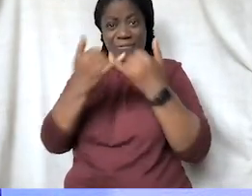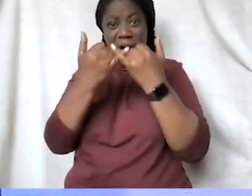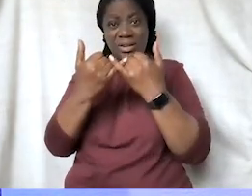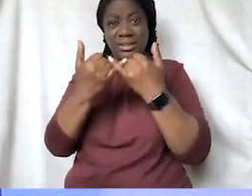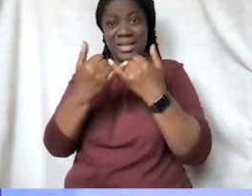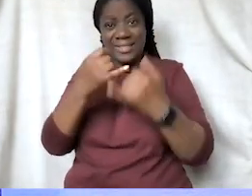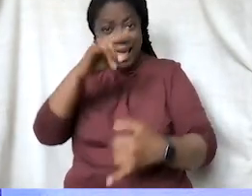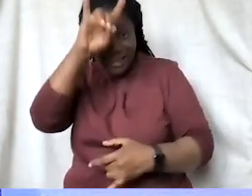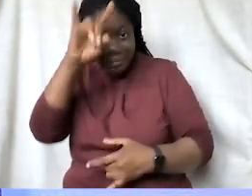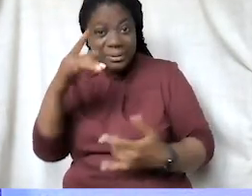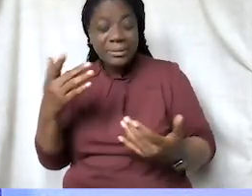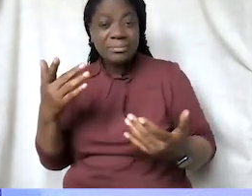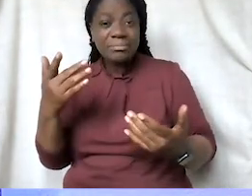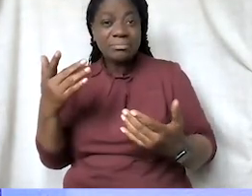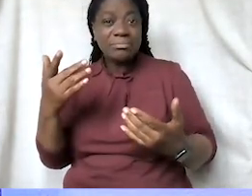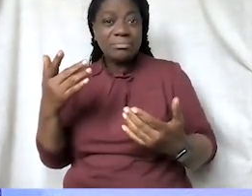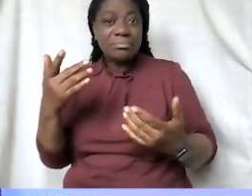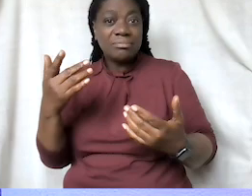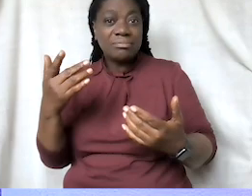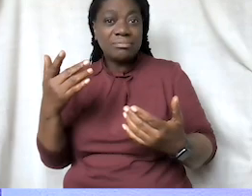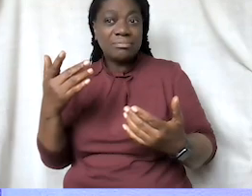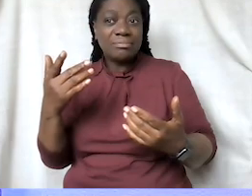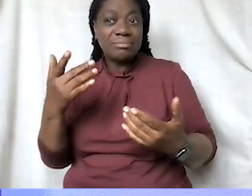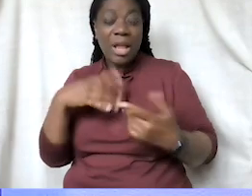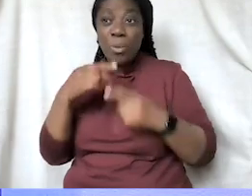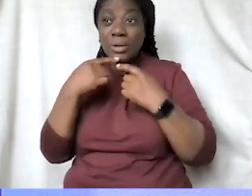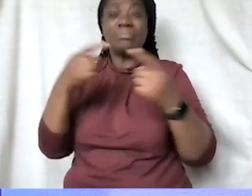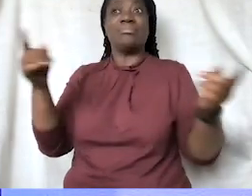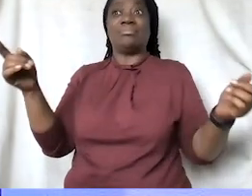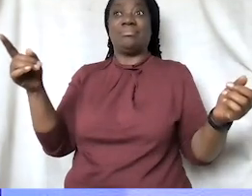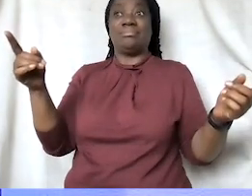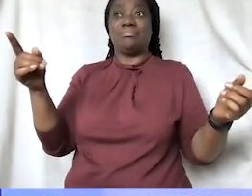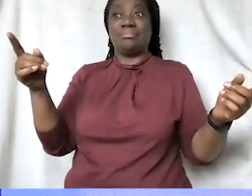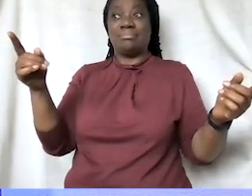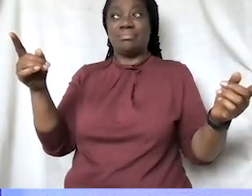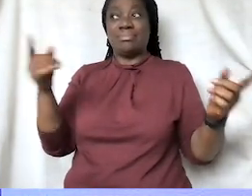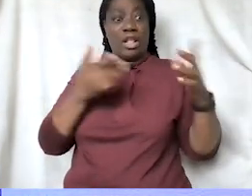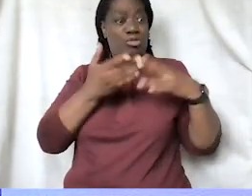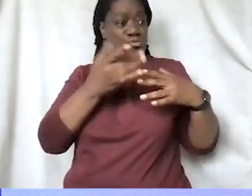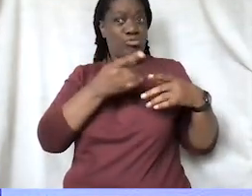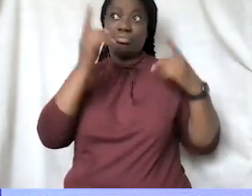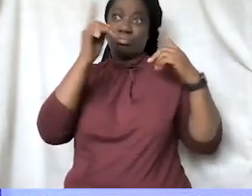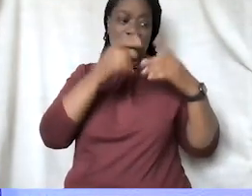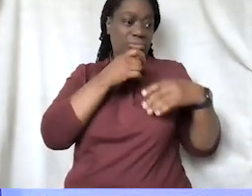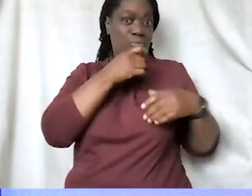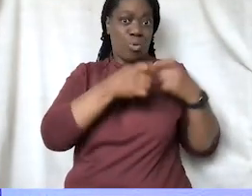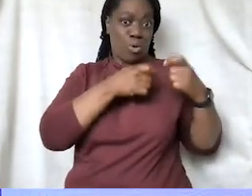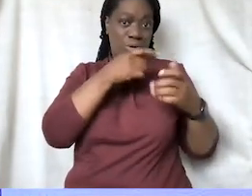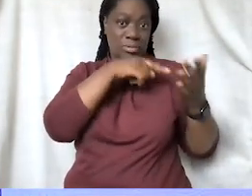enemy. I want to proclaim tonight, based upon the authority of God's word,